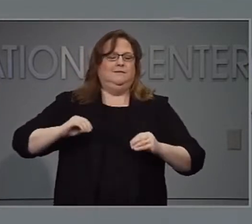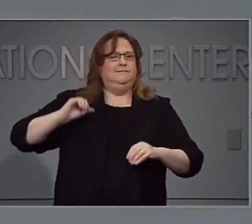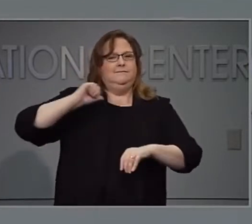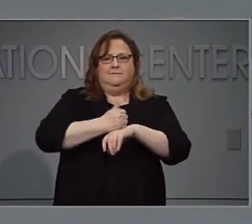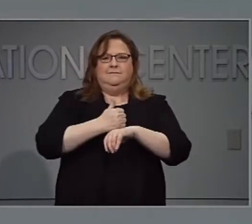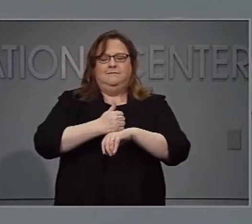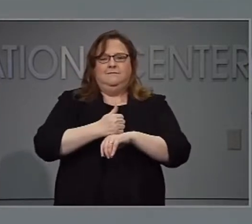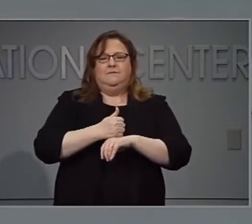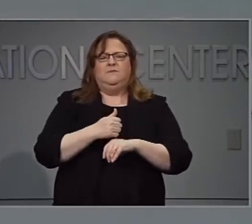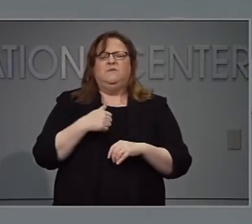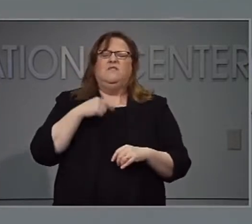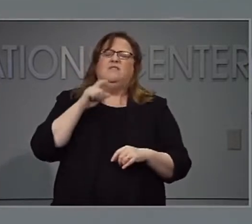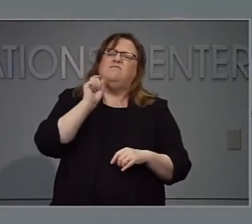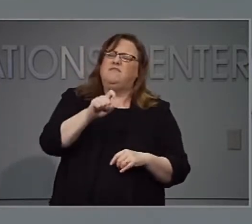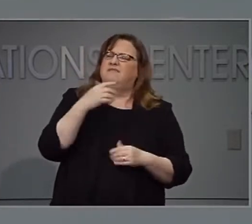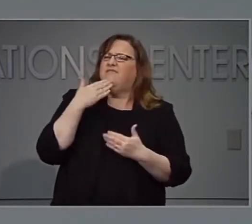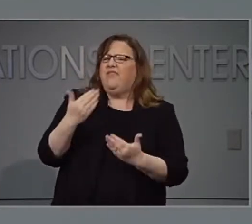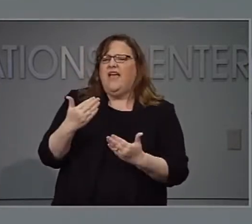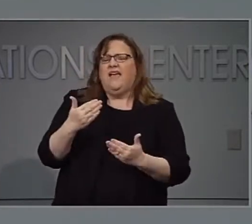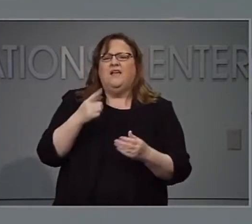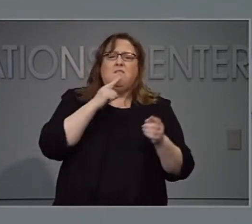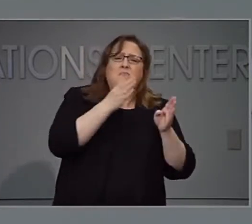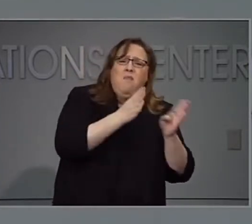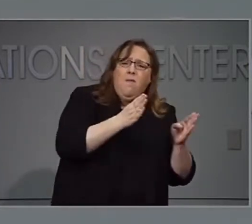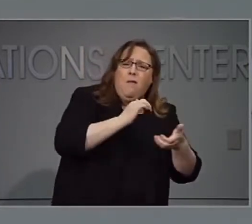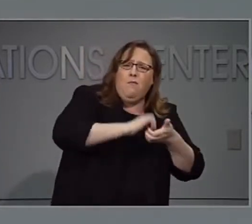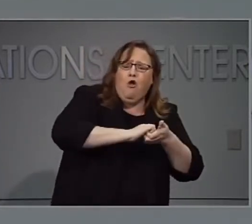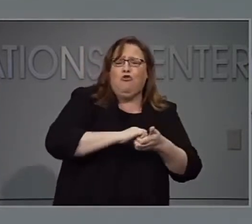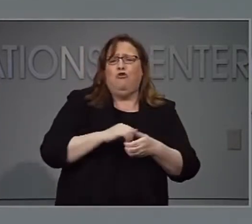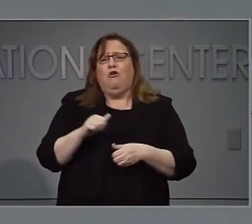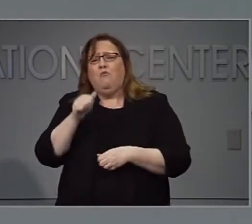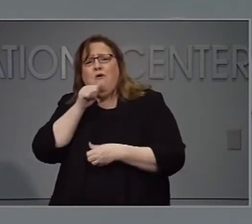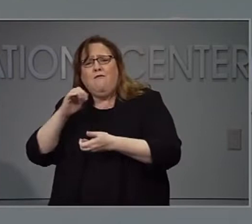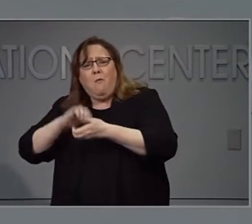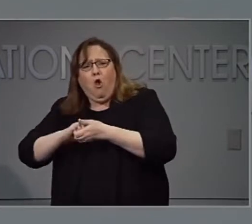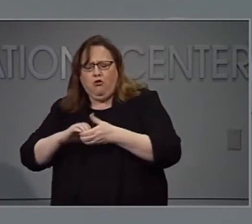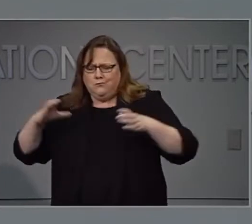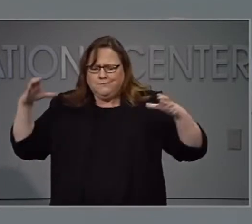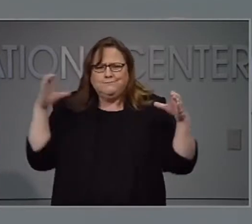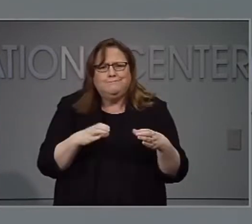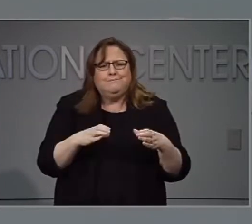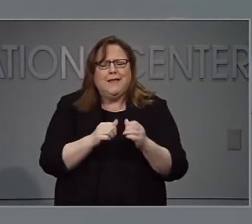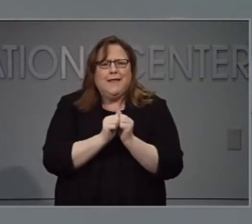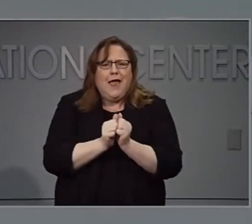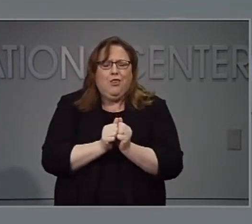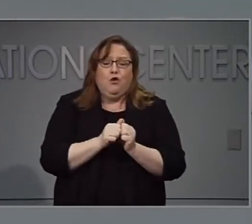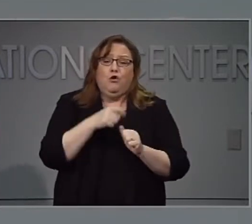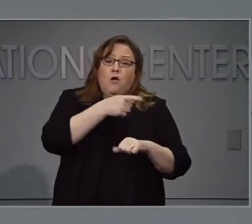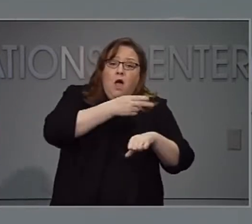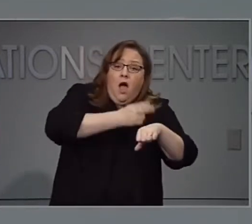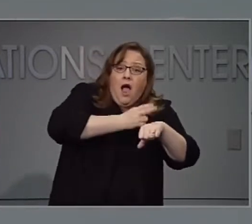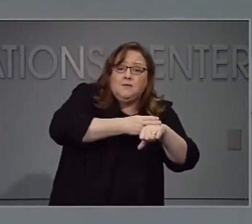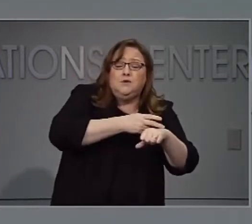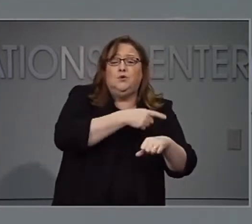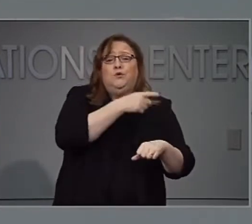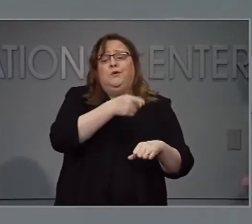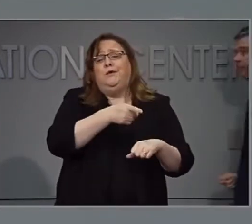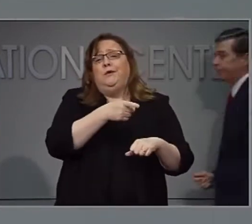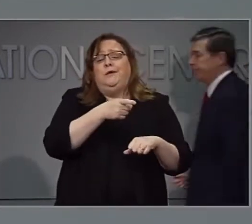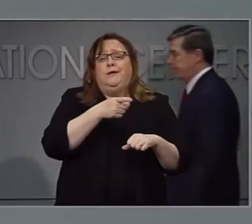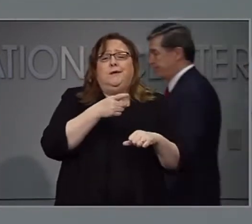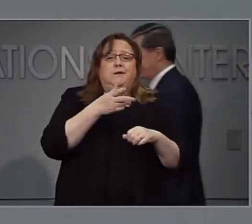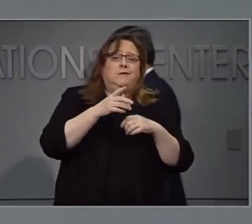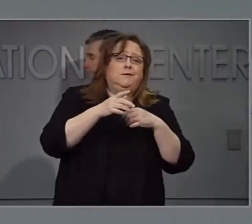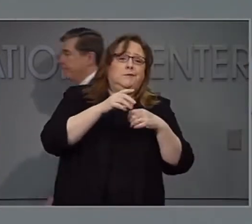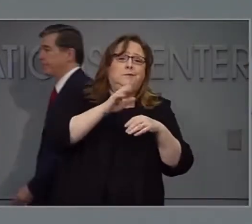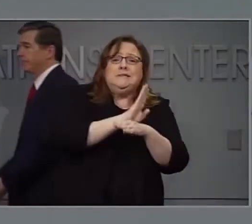and private partners for coming together. We have folks from hospitals and commercial labs, as well from primary